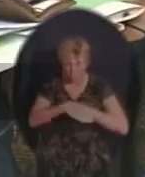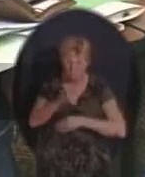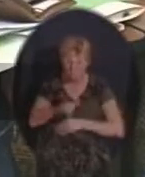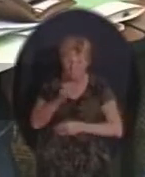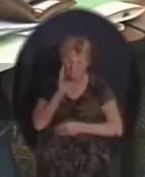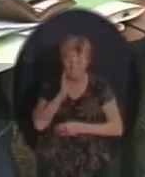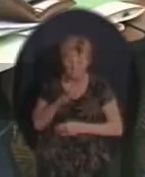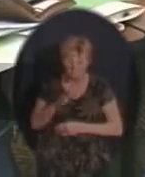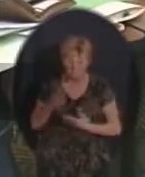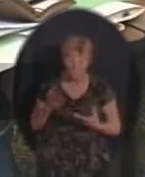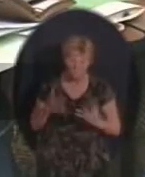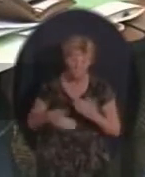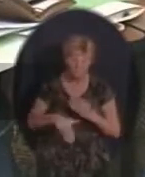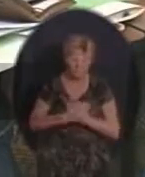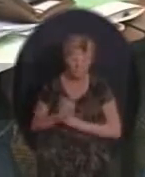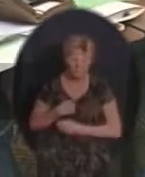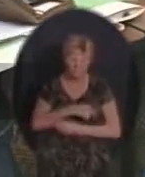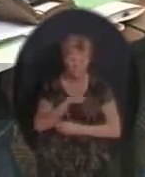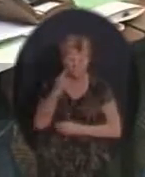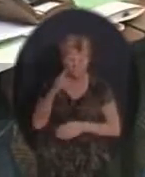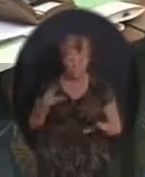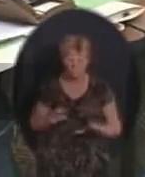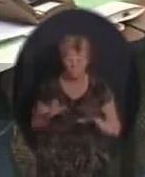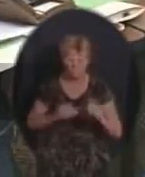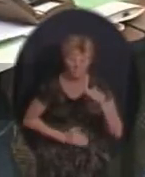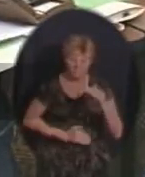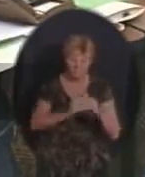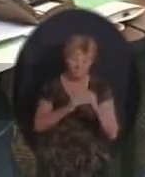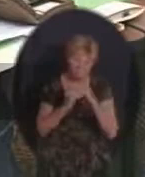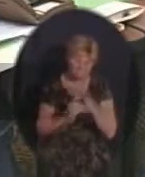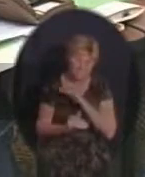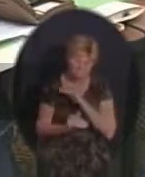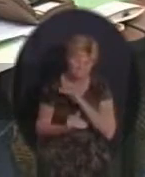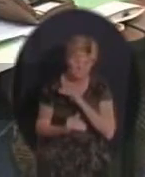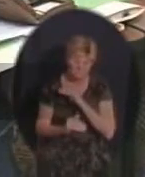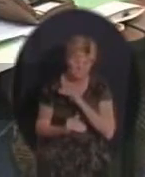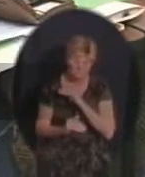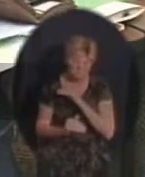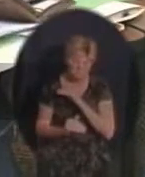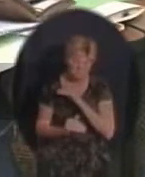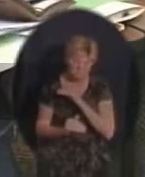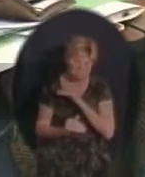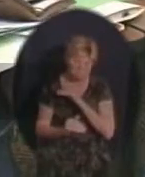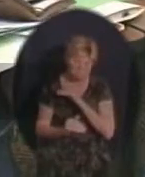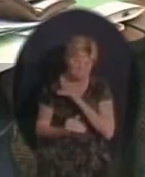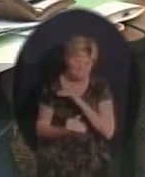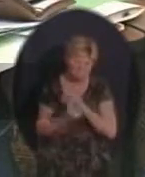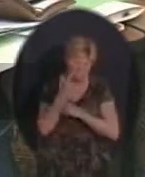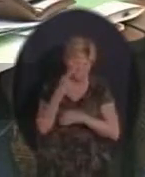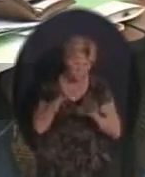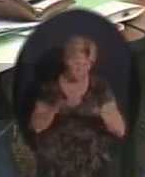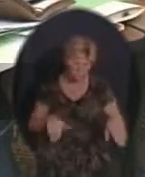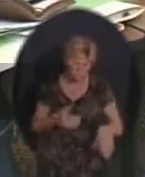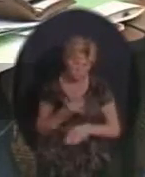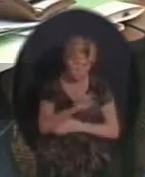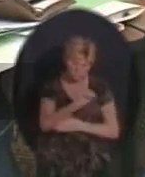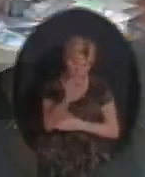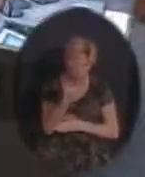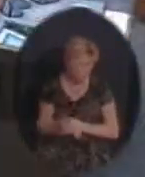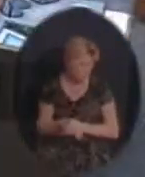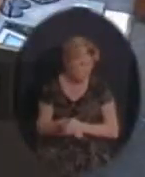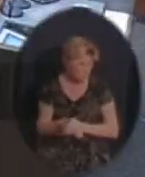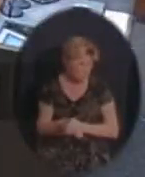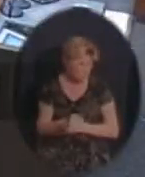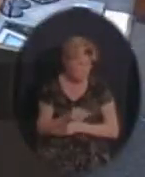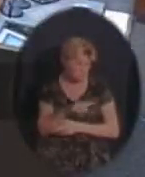for the children of Olathe. At a later date then, you can always cut back on that. And how much work is involved in